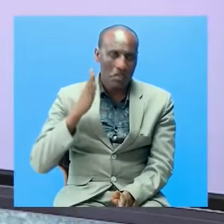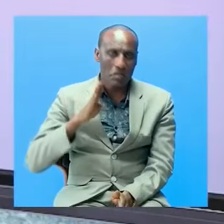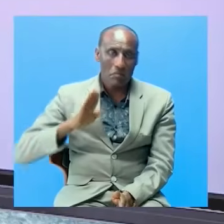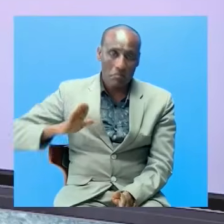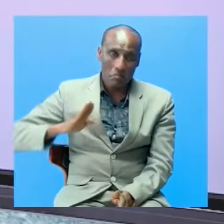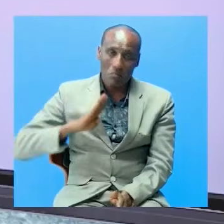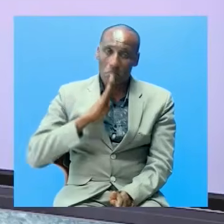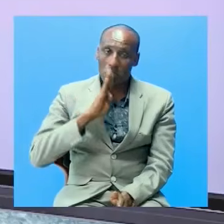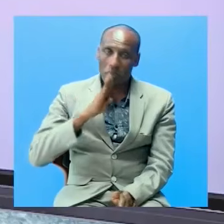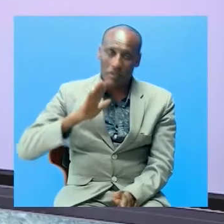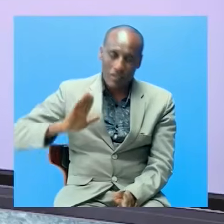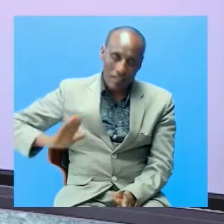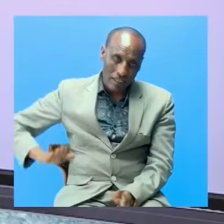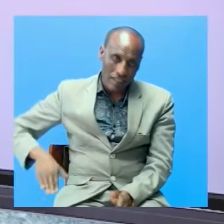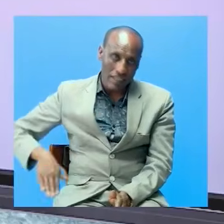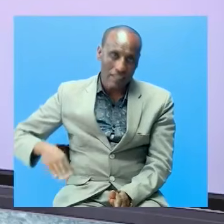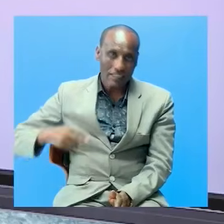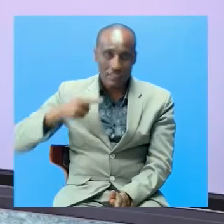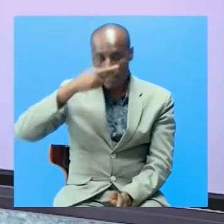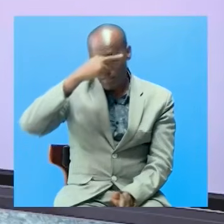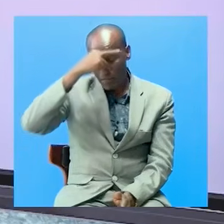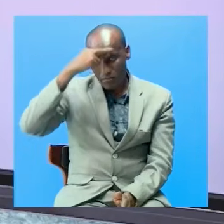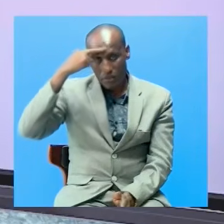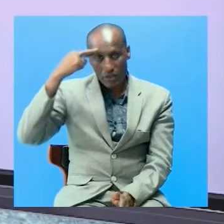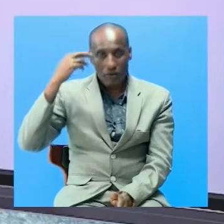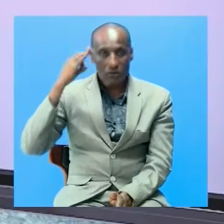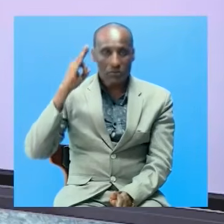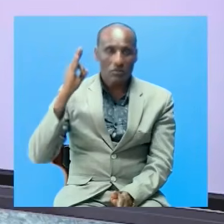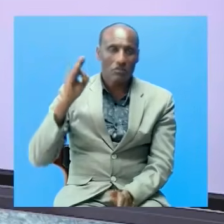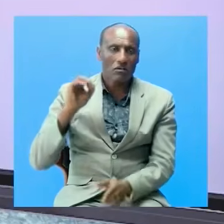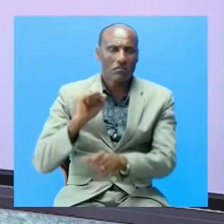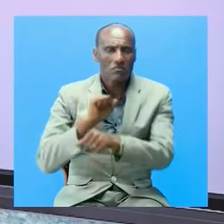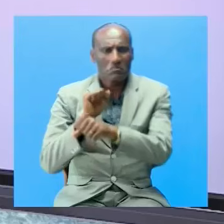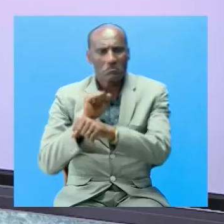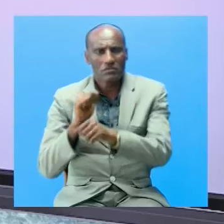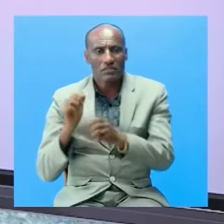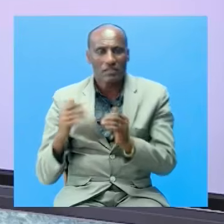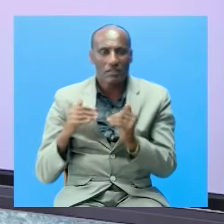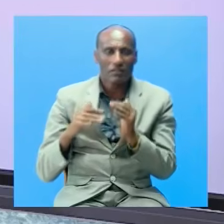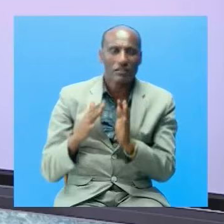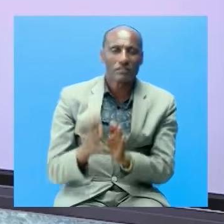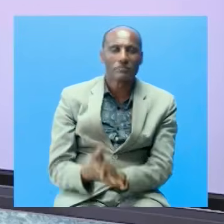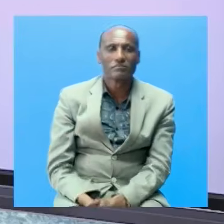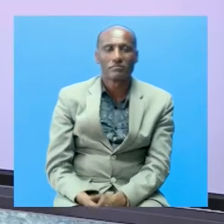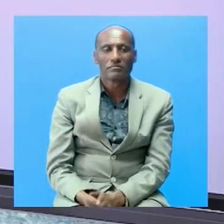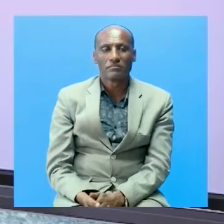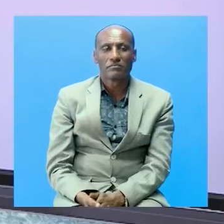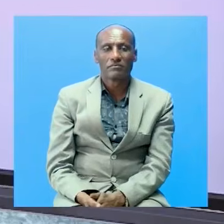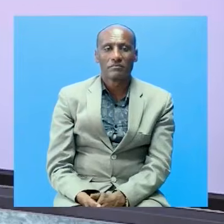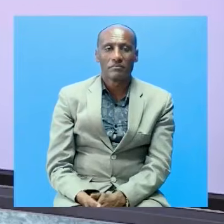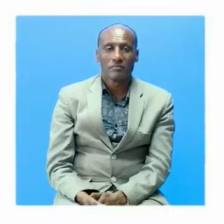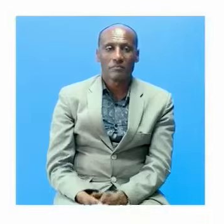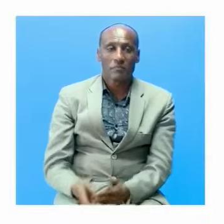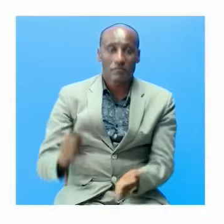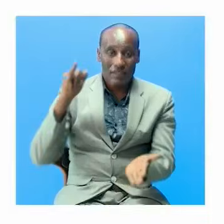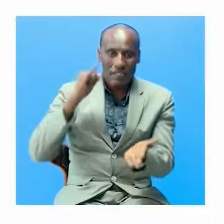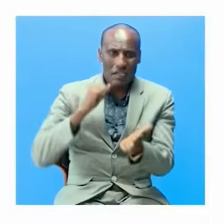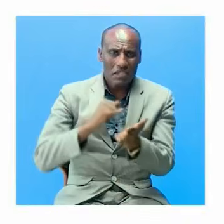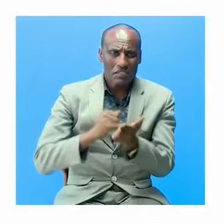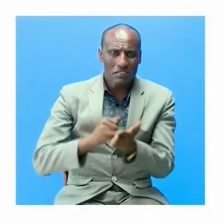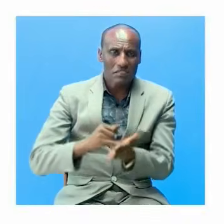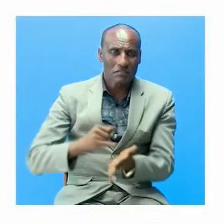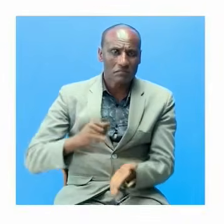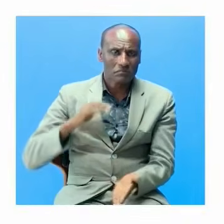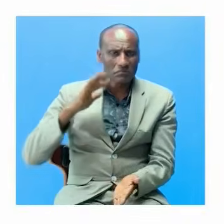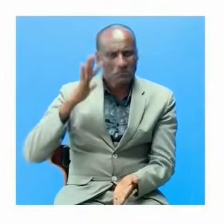Look, he may be late because of traffic. Let me give you one more.